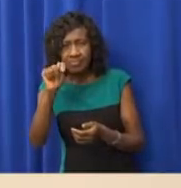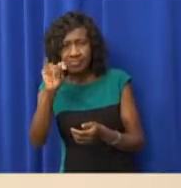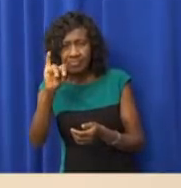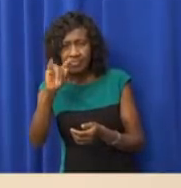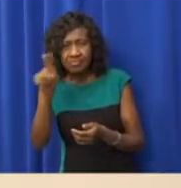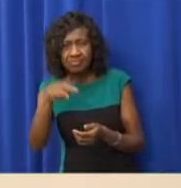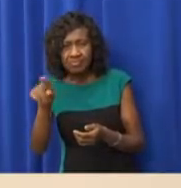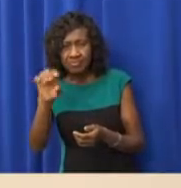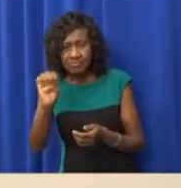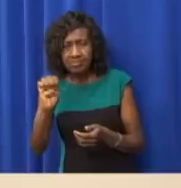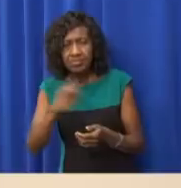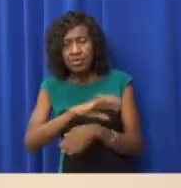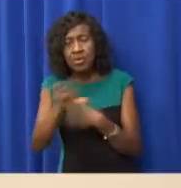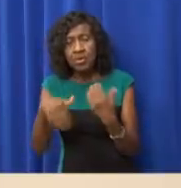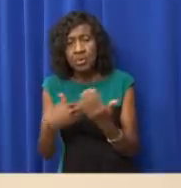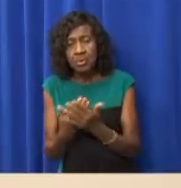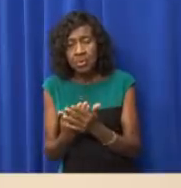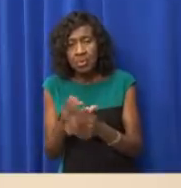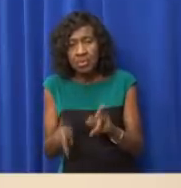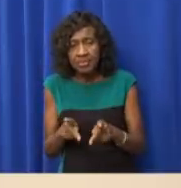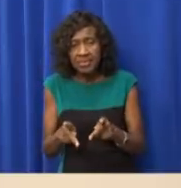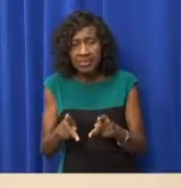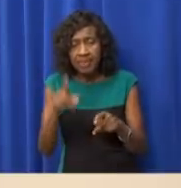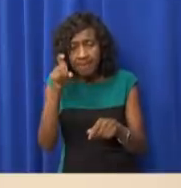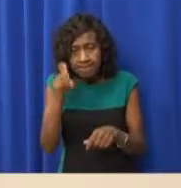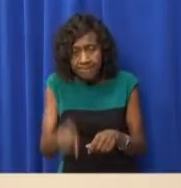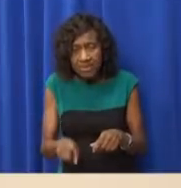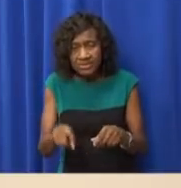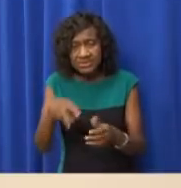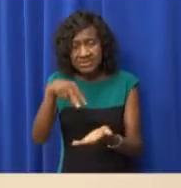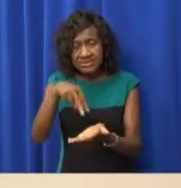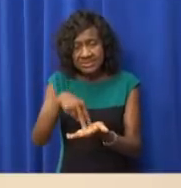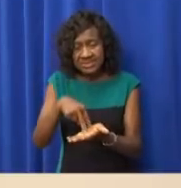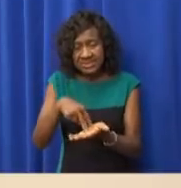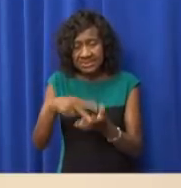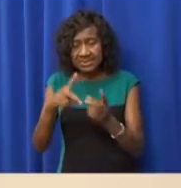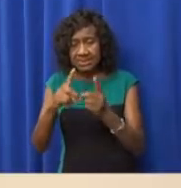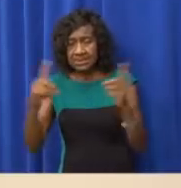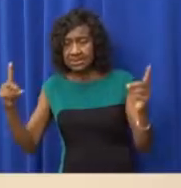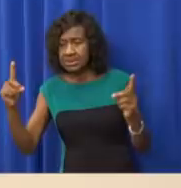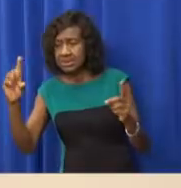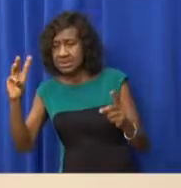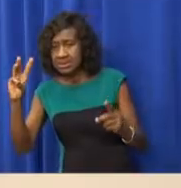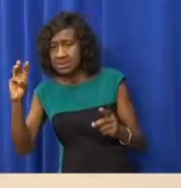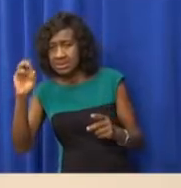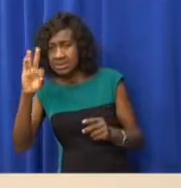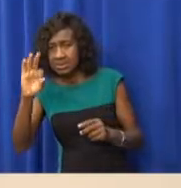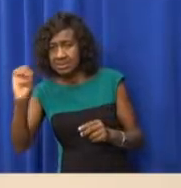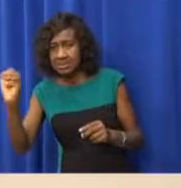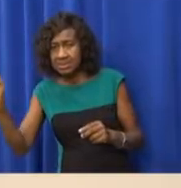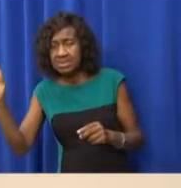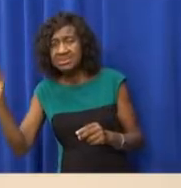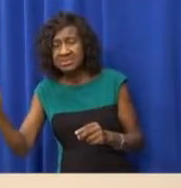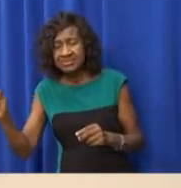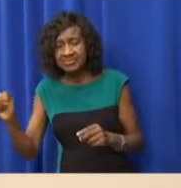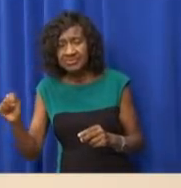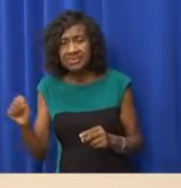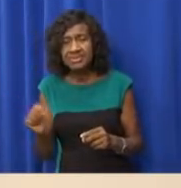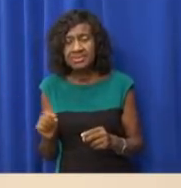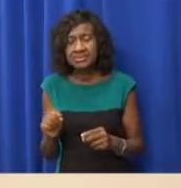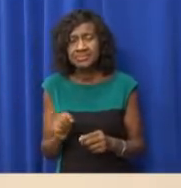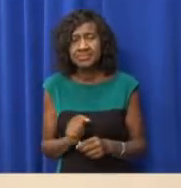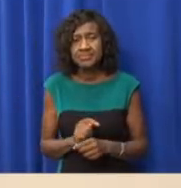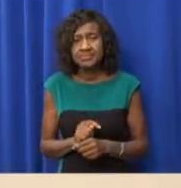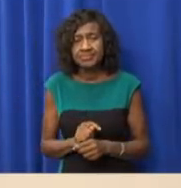social distances of 6 feet from co-workers and guests, except, of course, when they're serving them. That's impossible to do